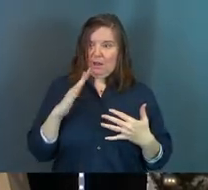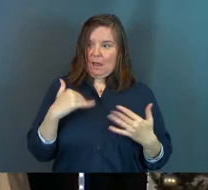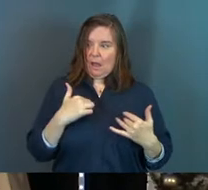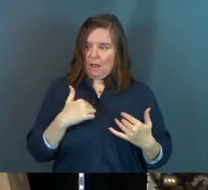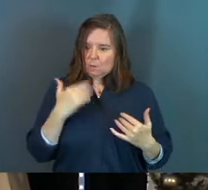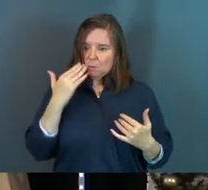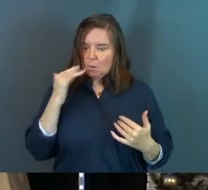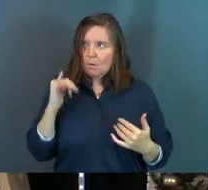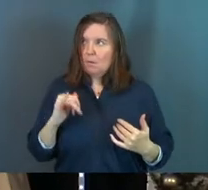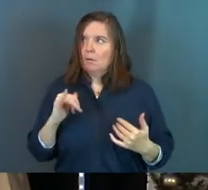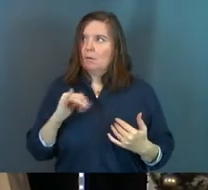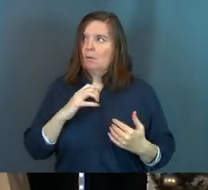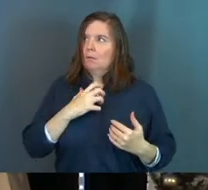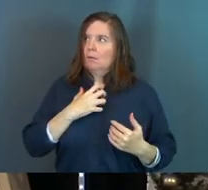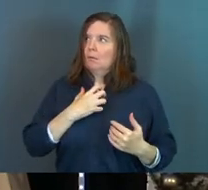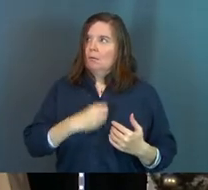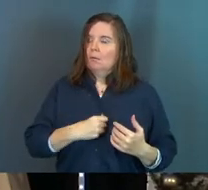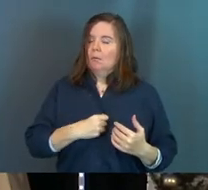I had to know.